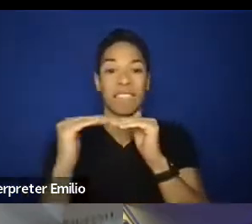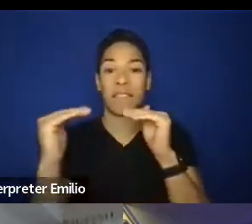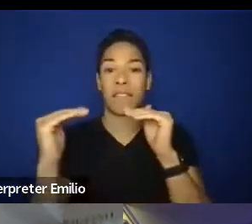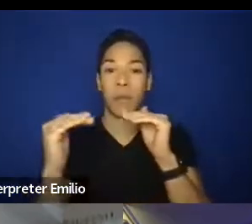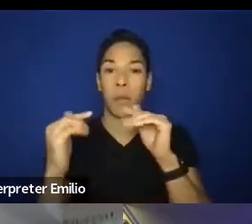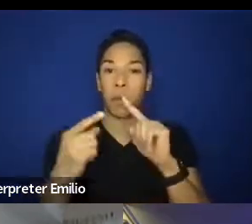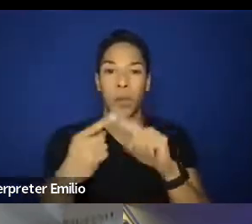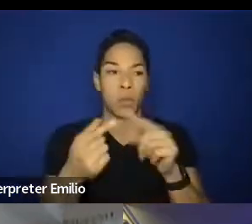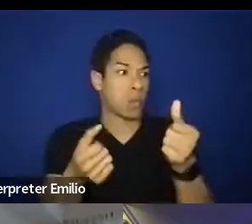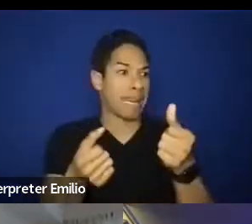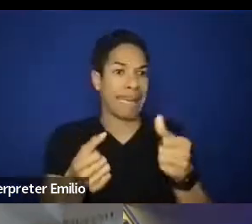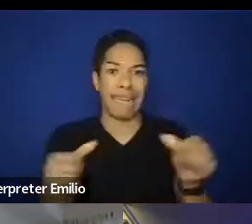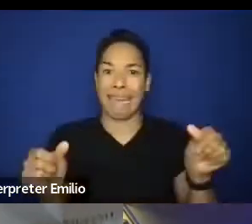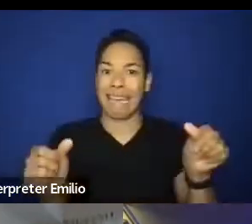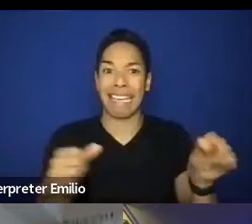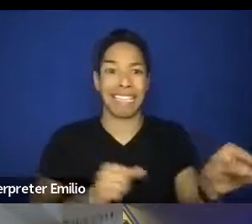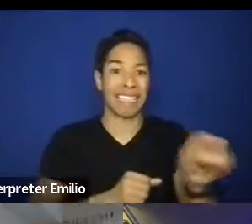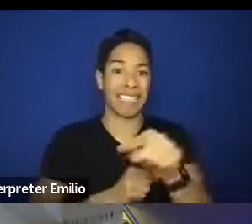in the process.